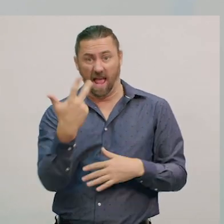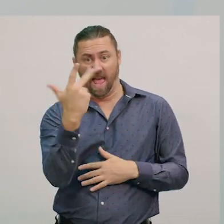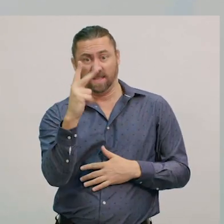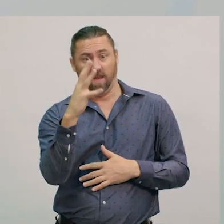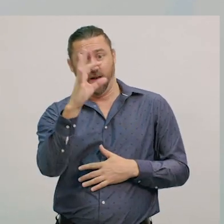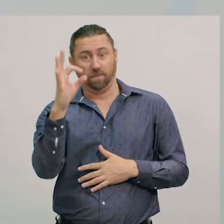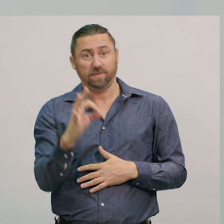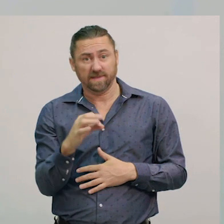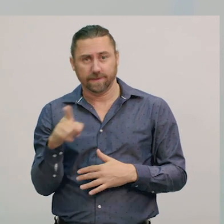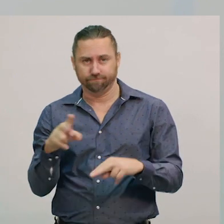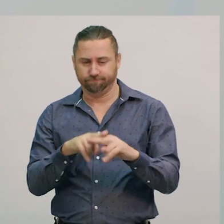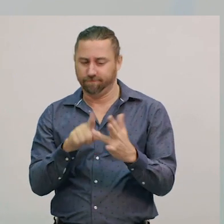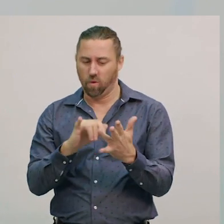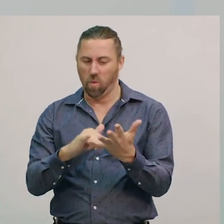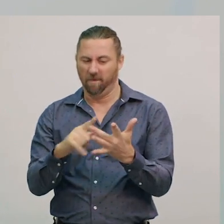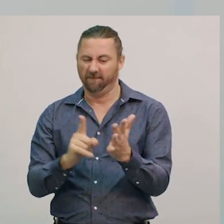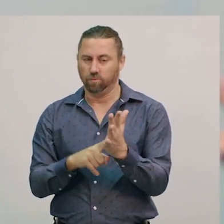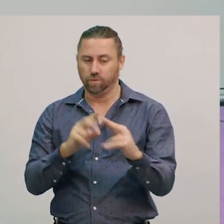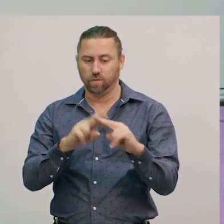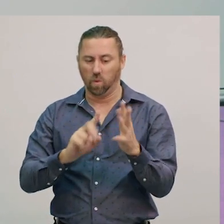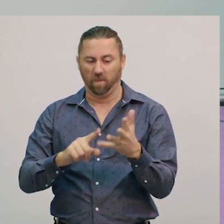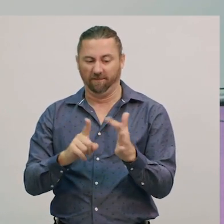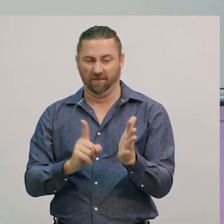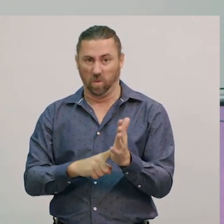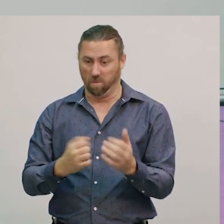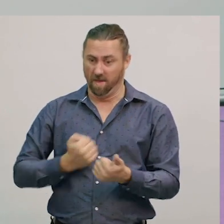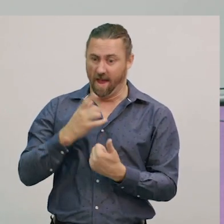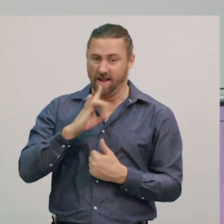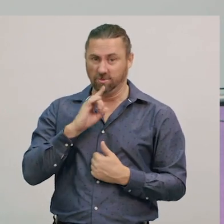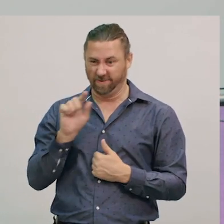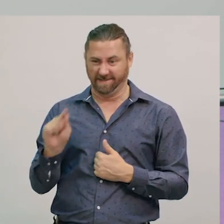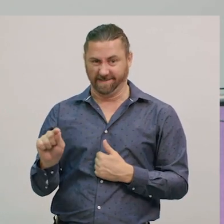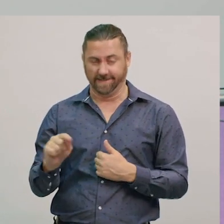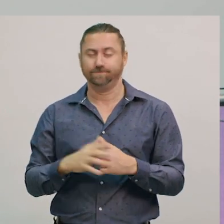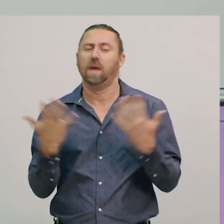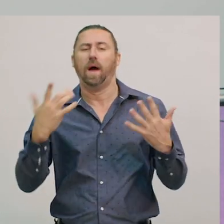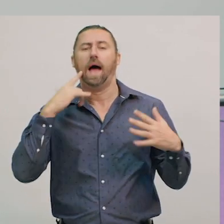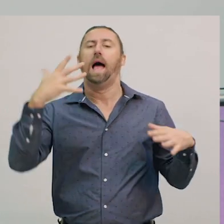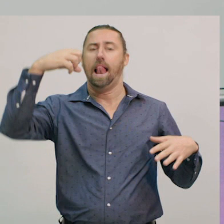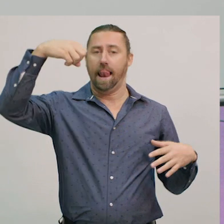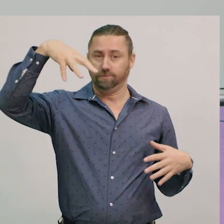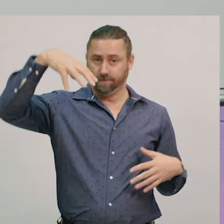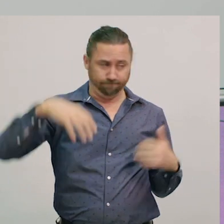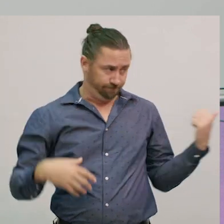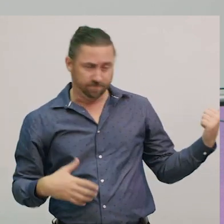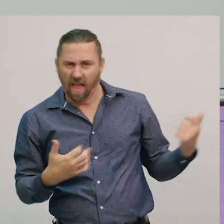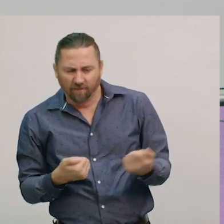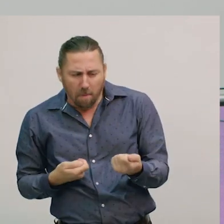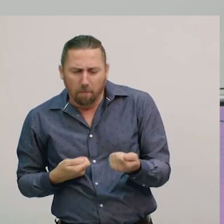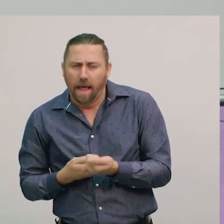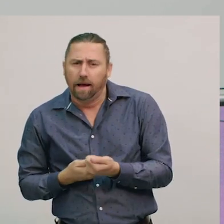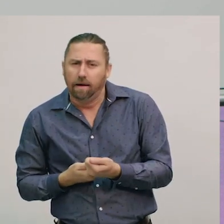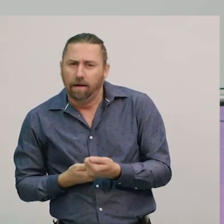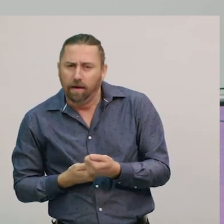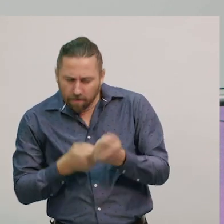generated from fossil fuel sources. So, back to our lights. This light has a plug, so